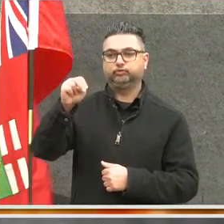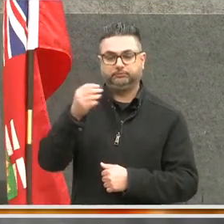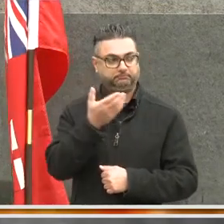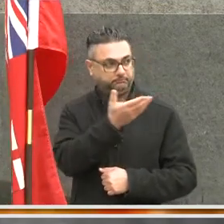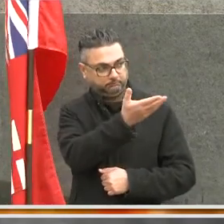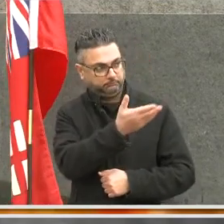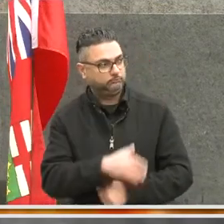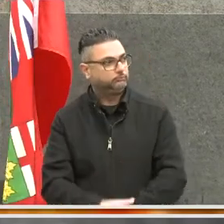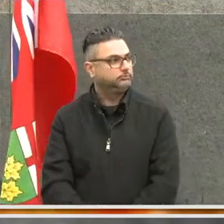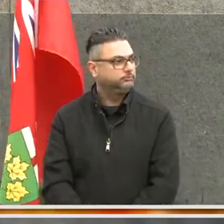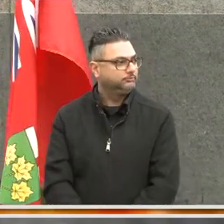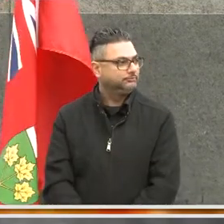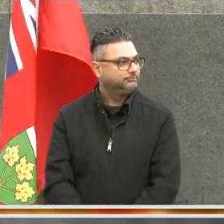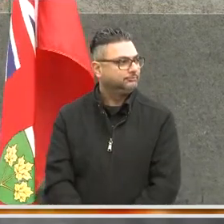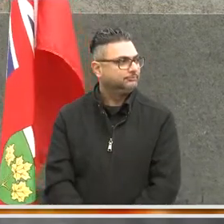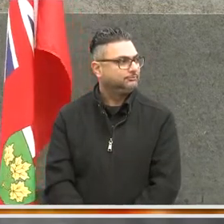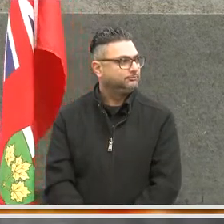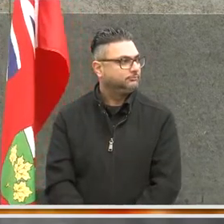Canadienne de l'Ontario.